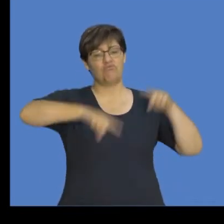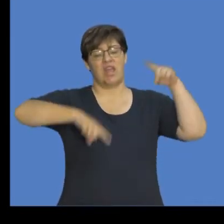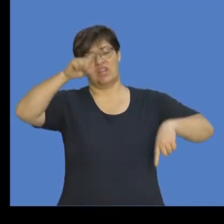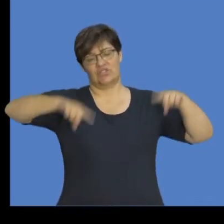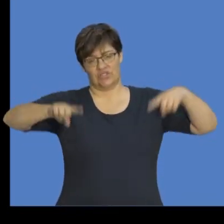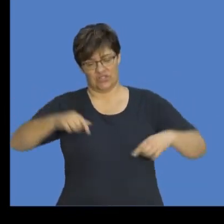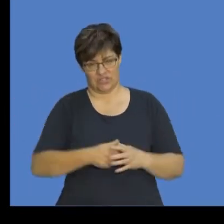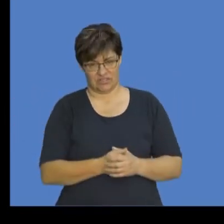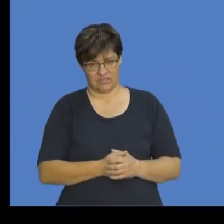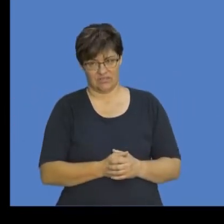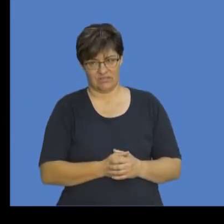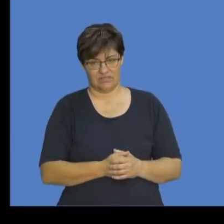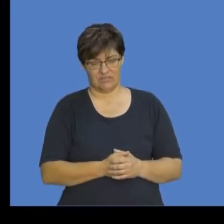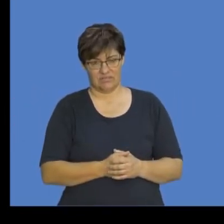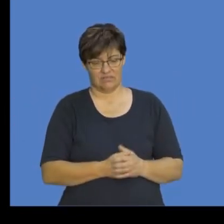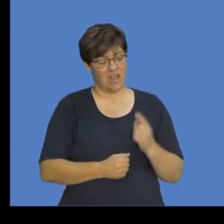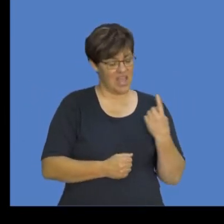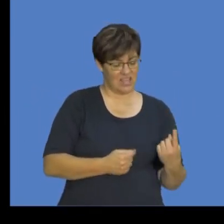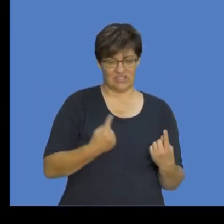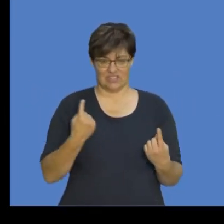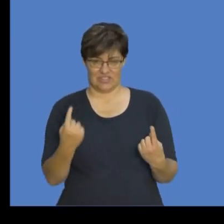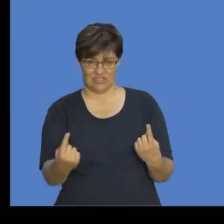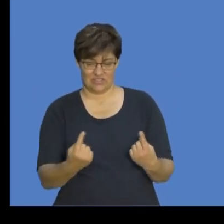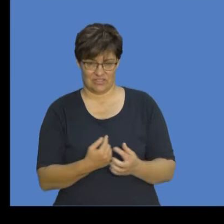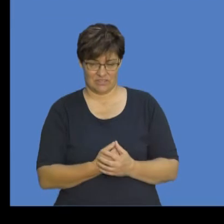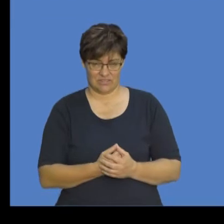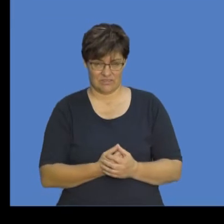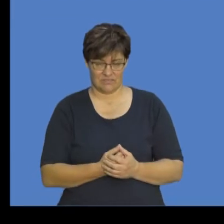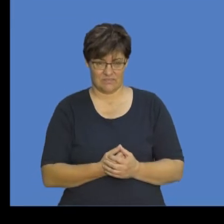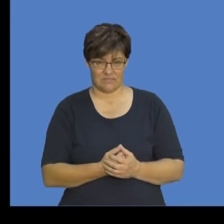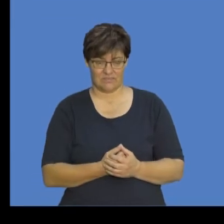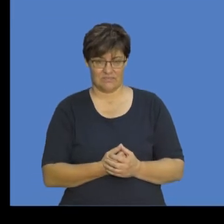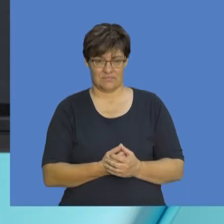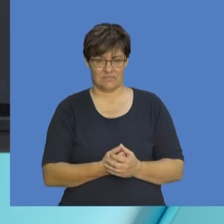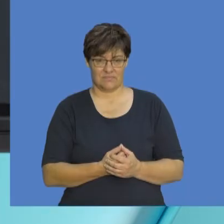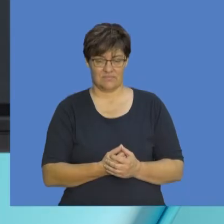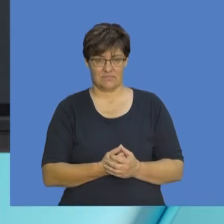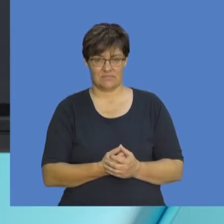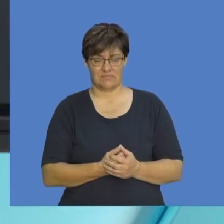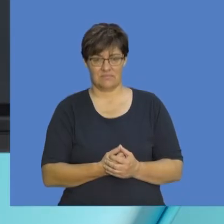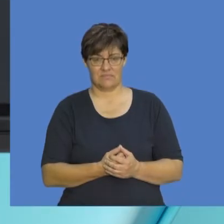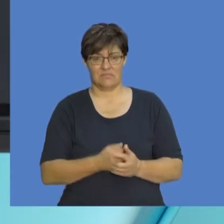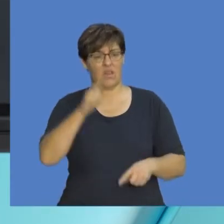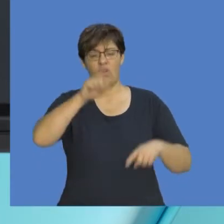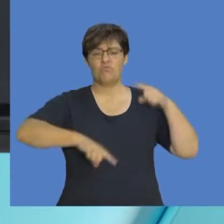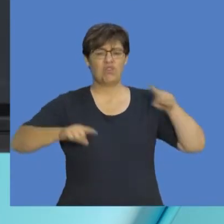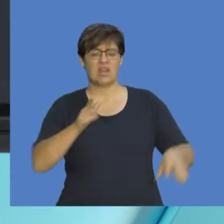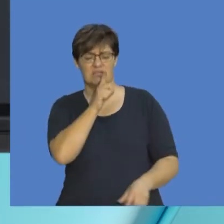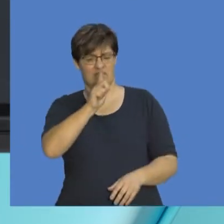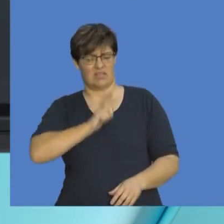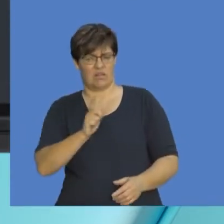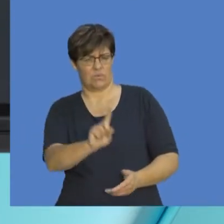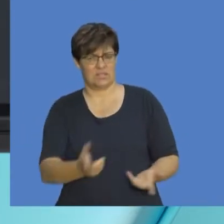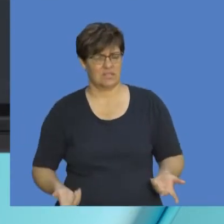So let's do the range for each salesman and see. What does